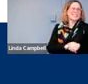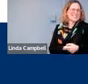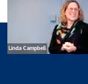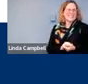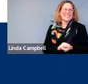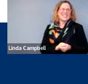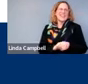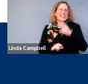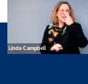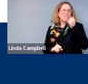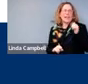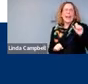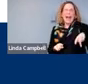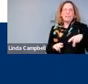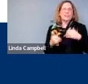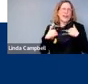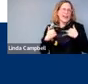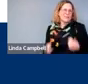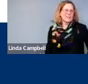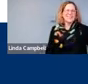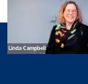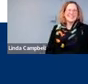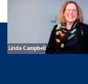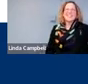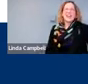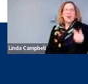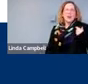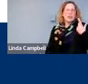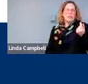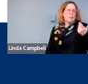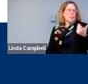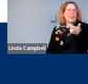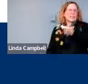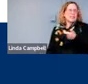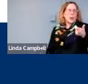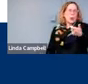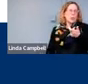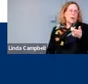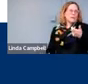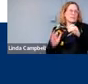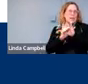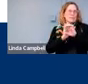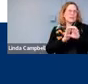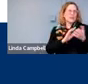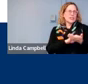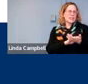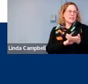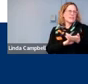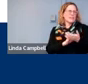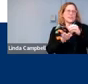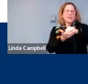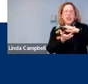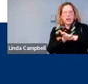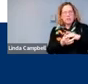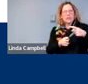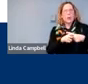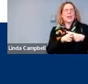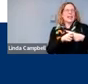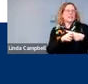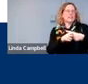have it, please download it. It's a really fun app to have. And basically what you do is you'll take a